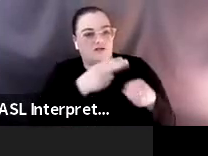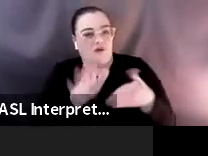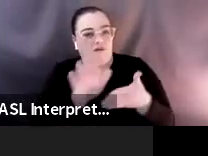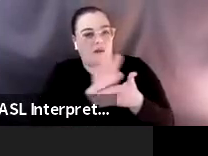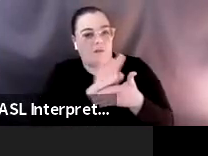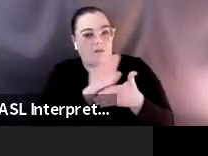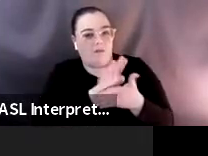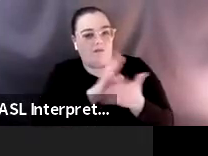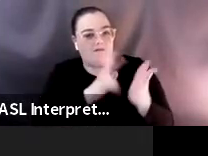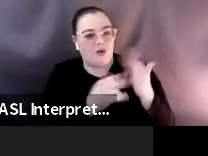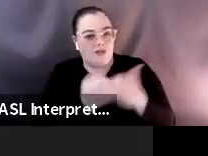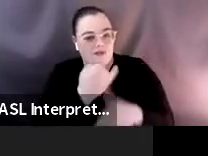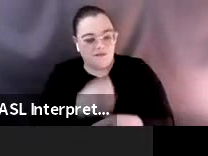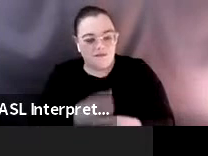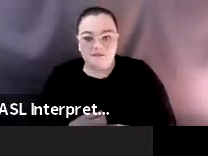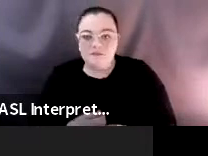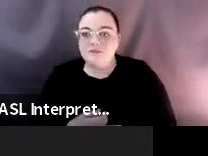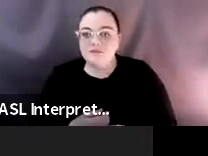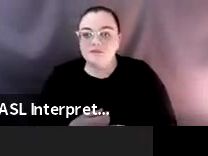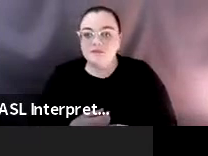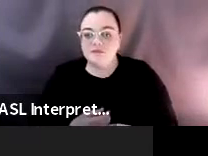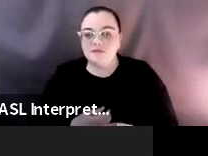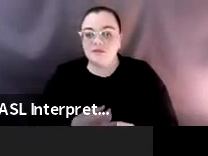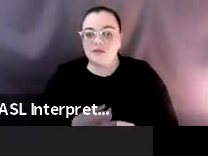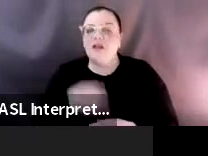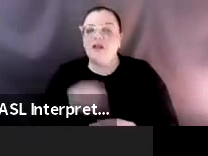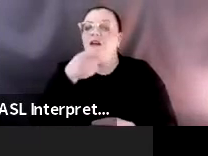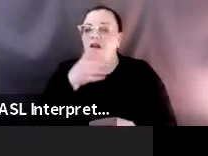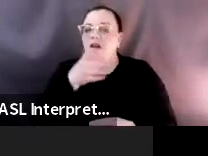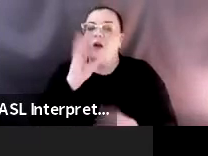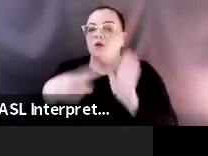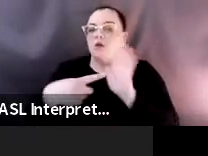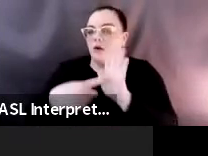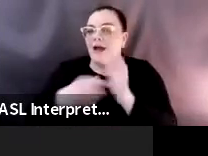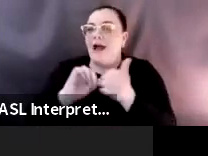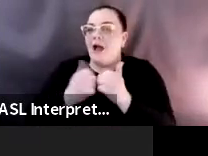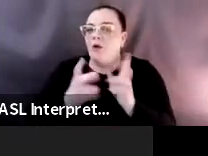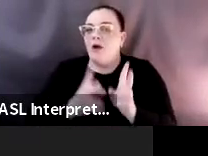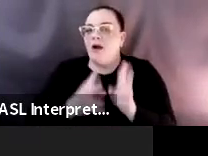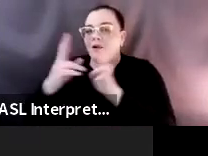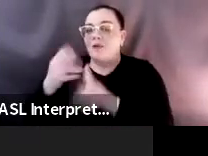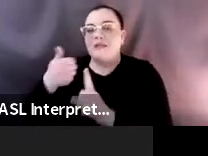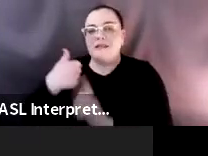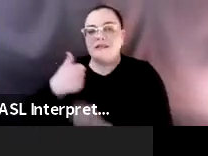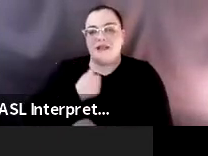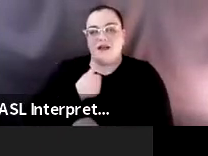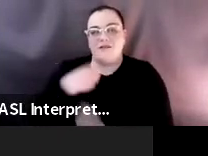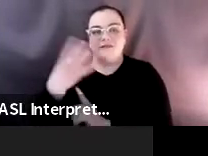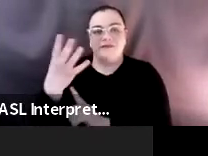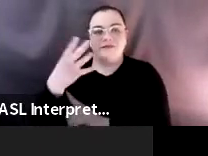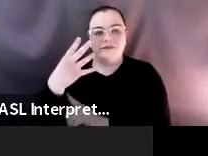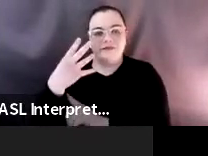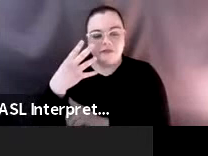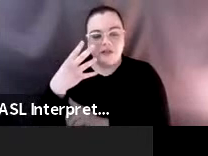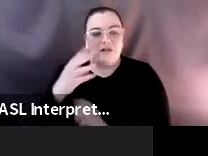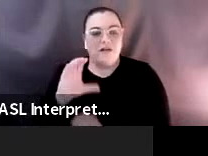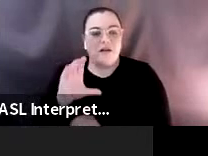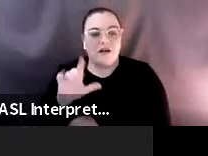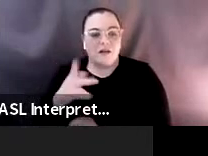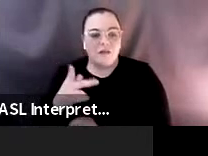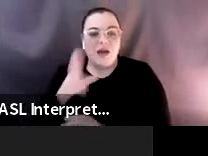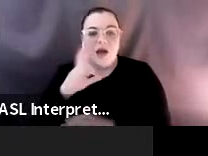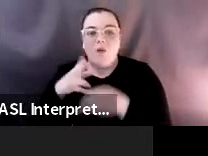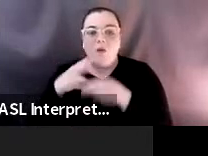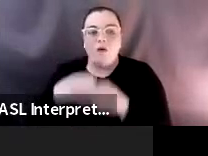on. So in this case, I'm gonna be showing you a demo on how to edit some self-tape clips. So I'm gonna call this